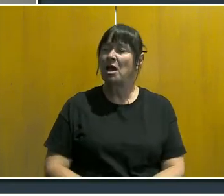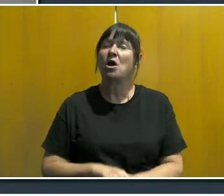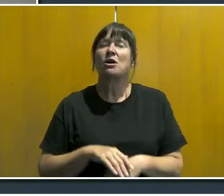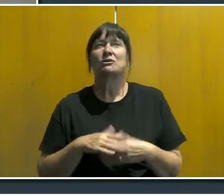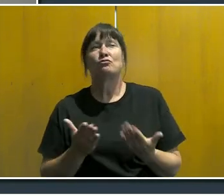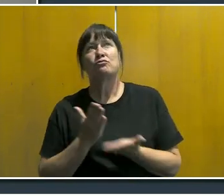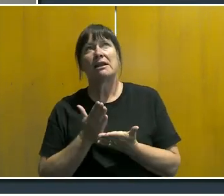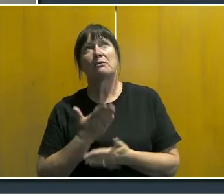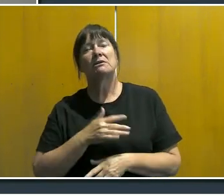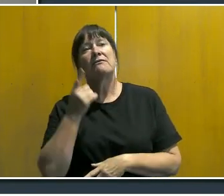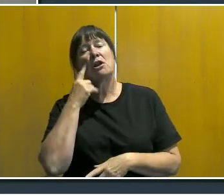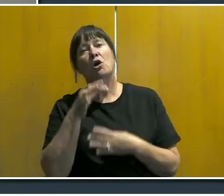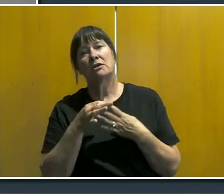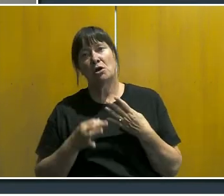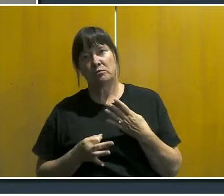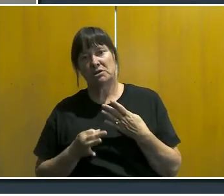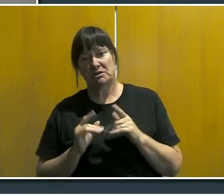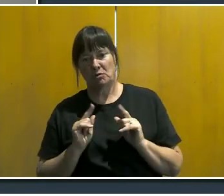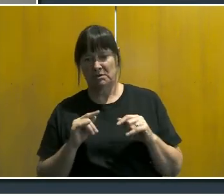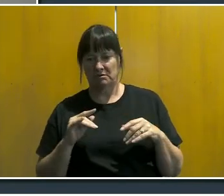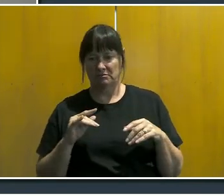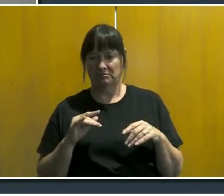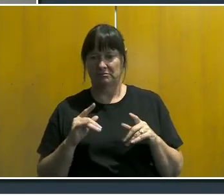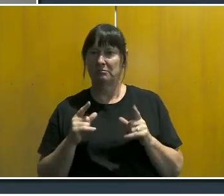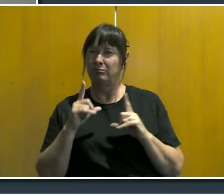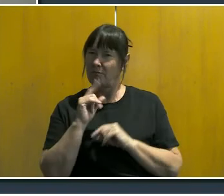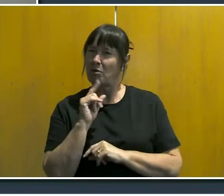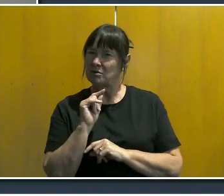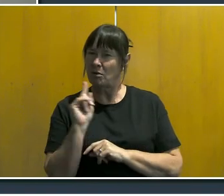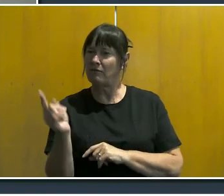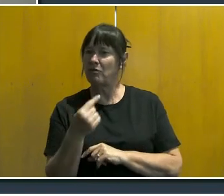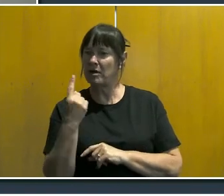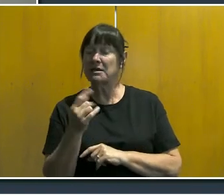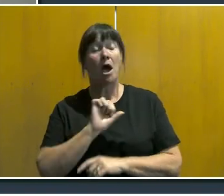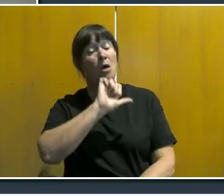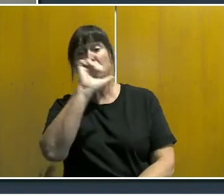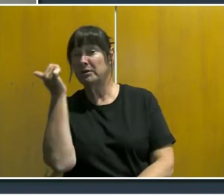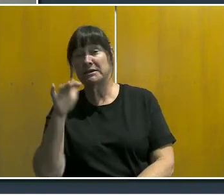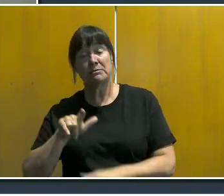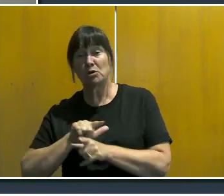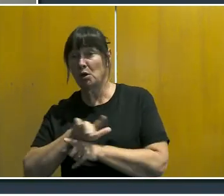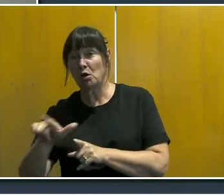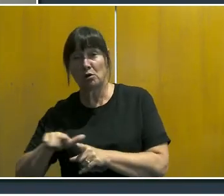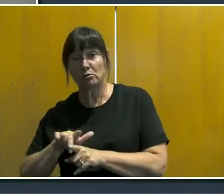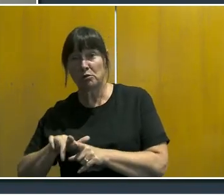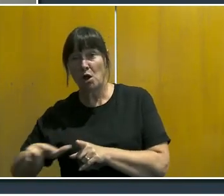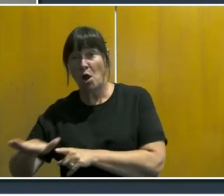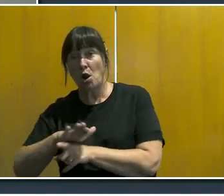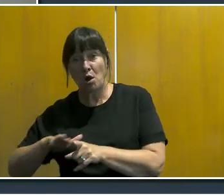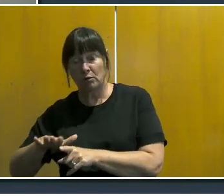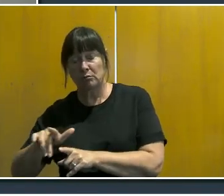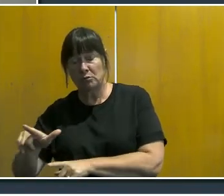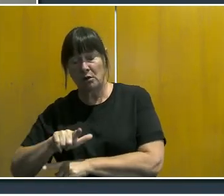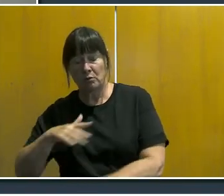So it may seem prescriptive, it's not. I'm not an expert in local government or in rates. Just